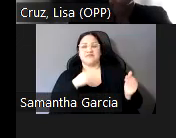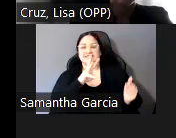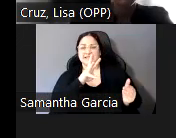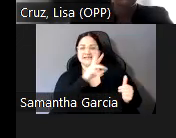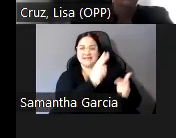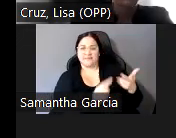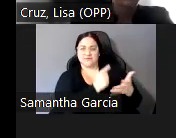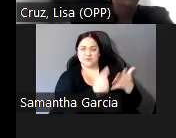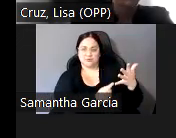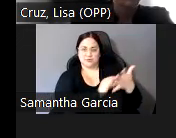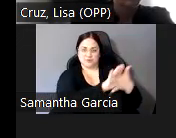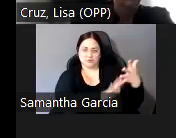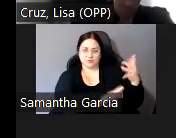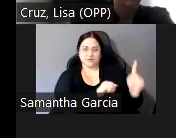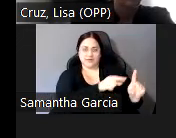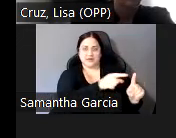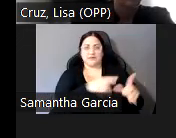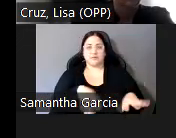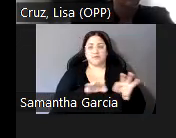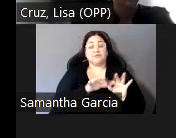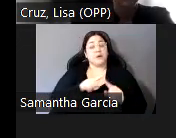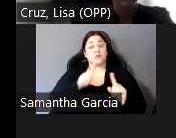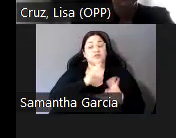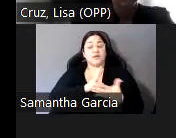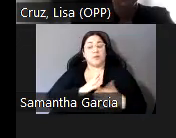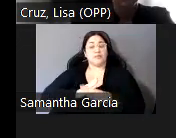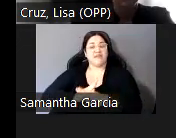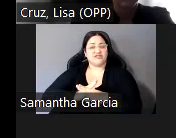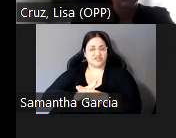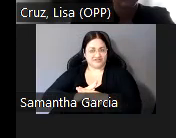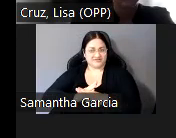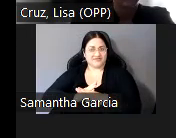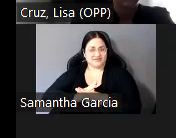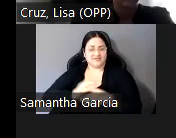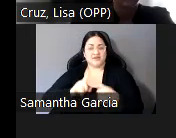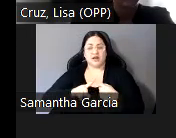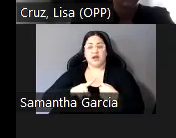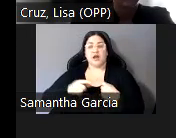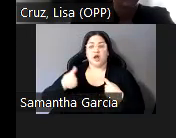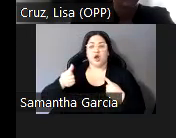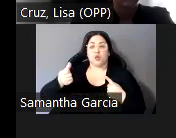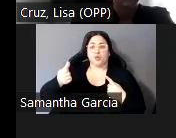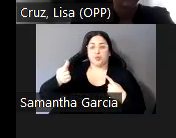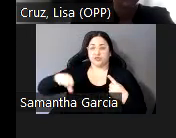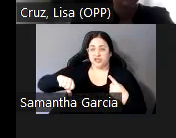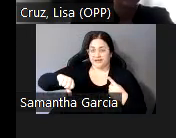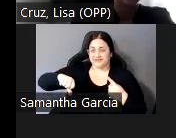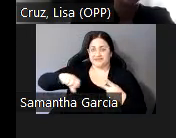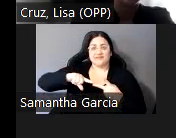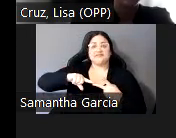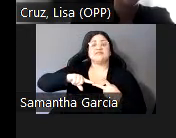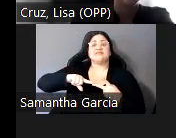you, reject it, don't fall victim into it, and then report it. I think those are the best 3